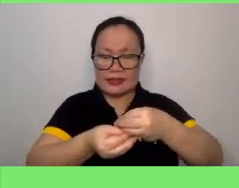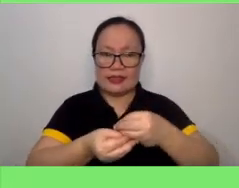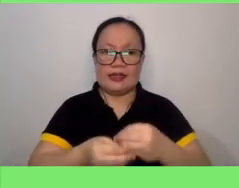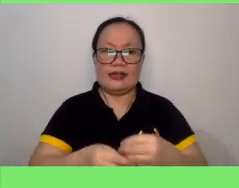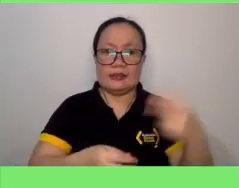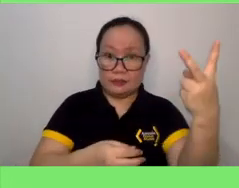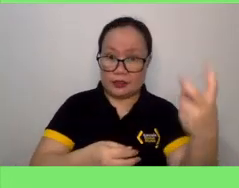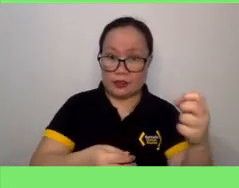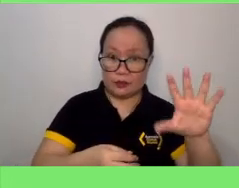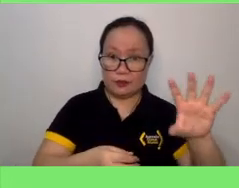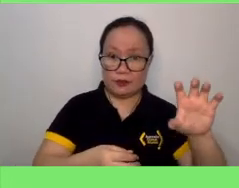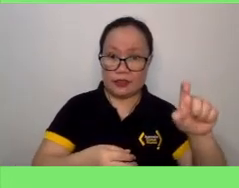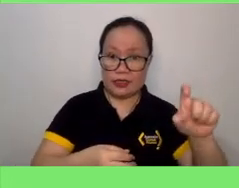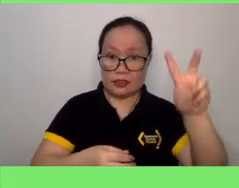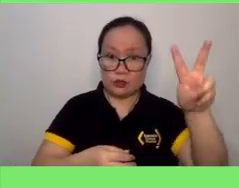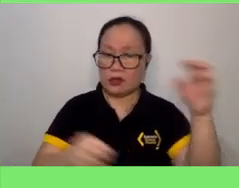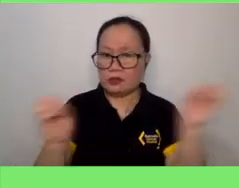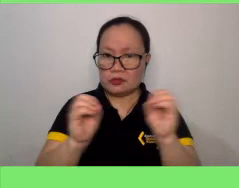this is